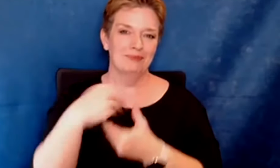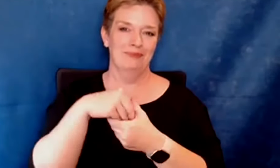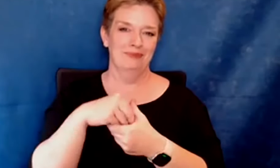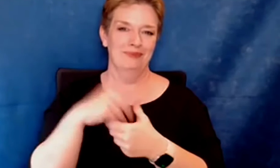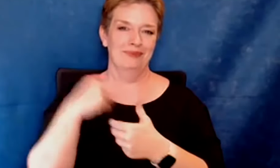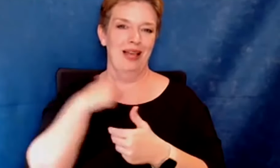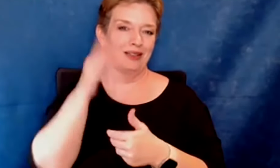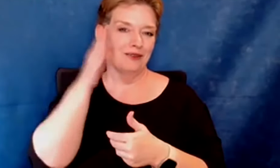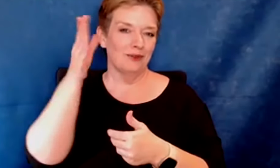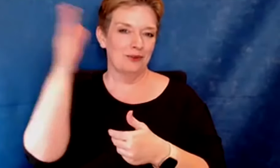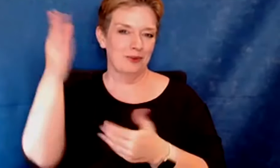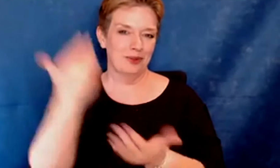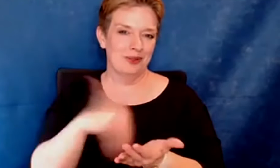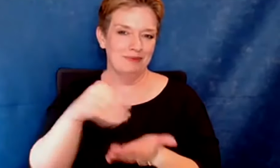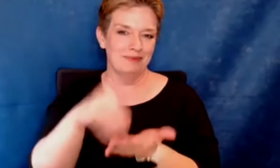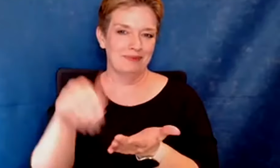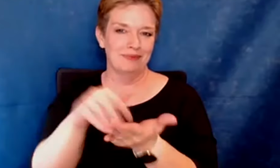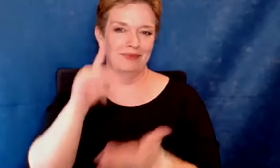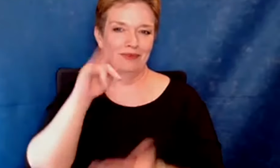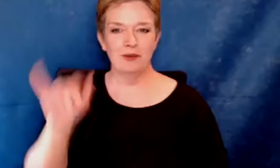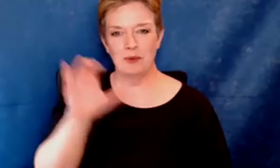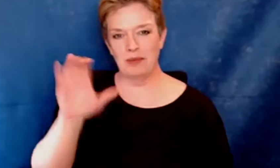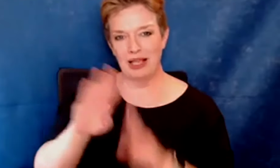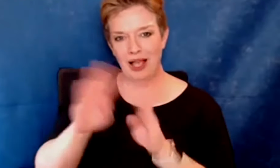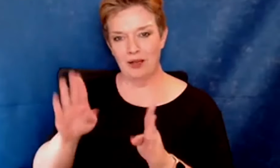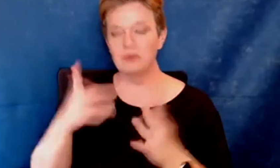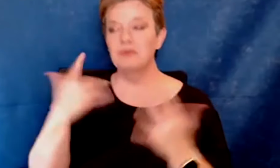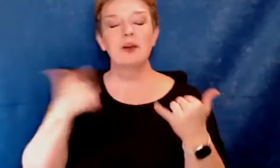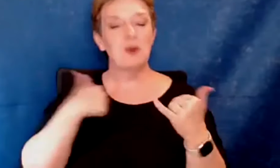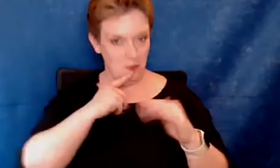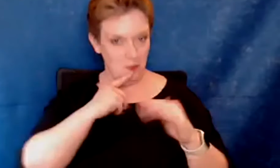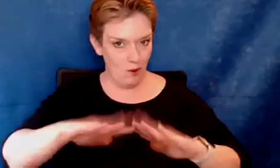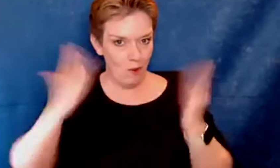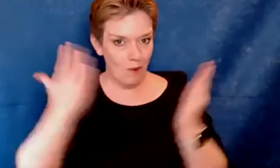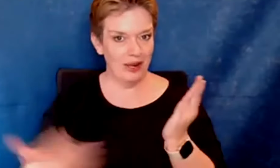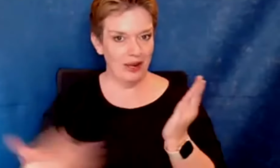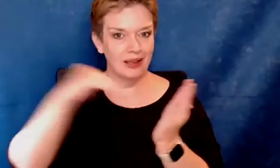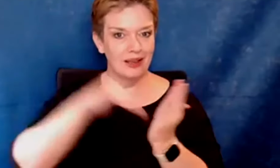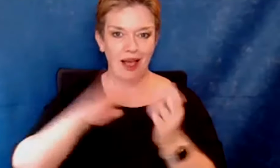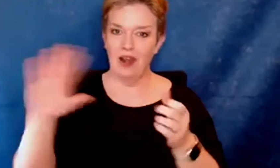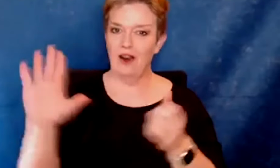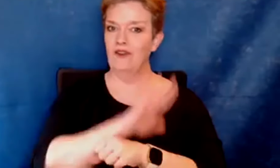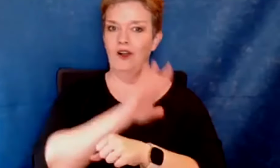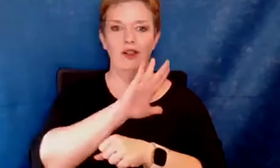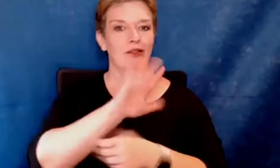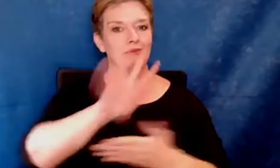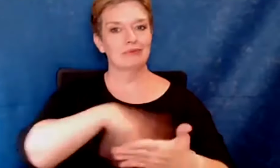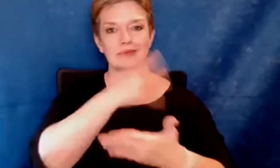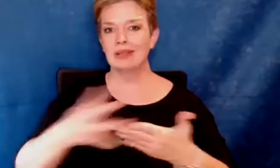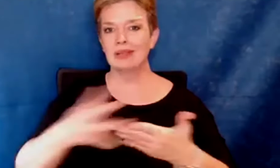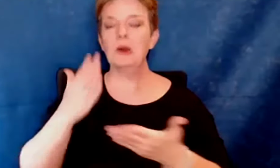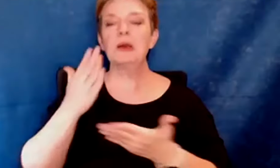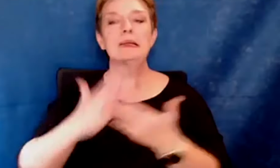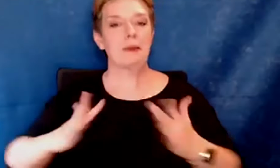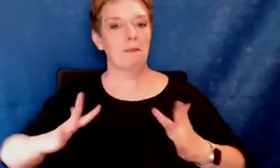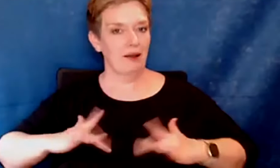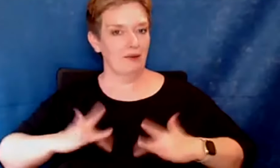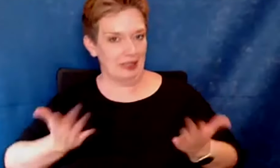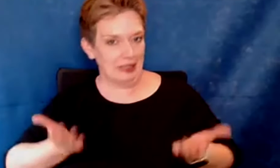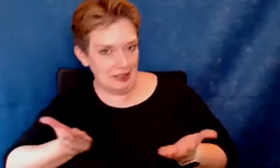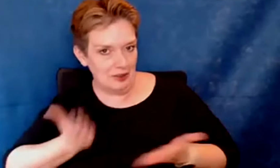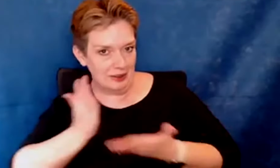future events at the James Castle House. We are open again for our full hours and having some events on site and